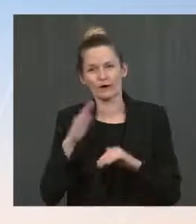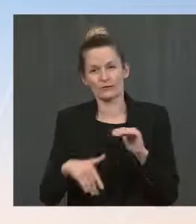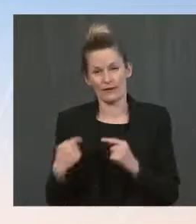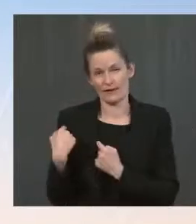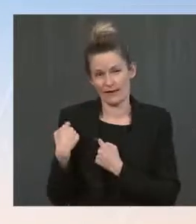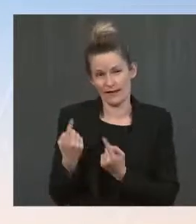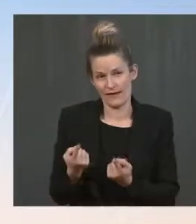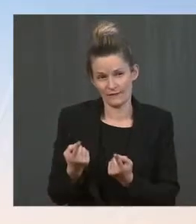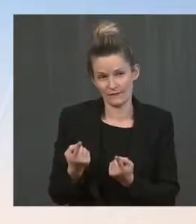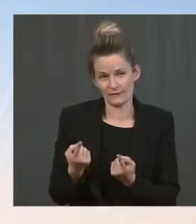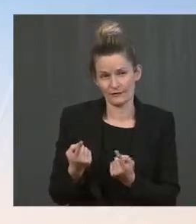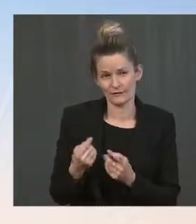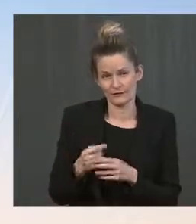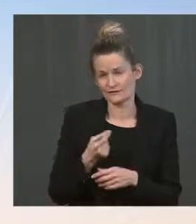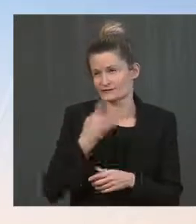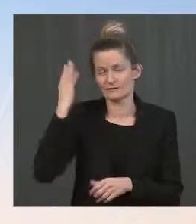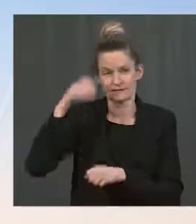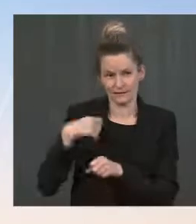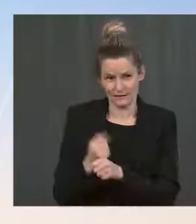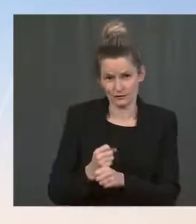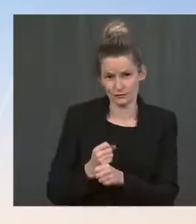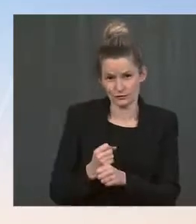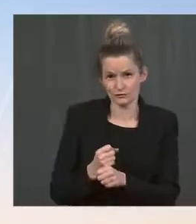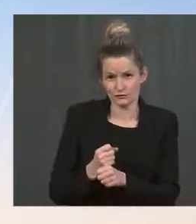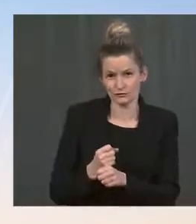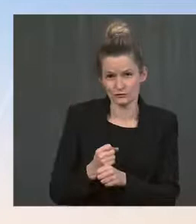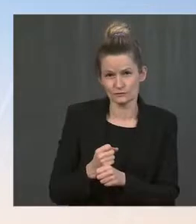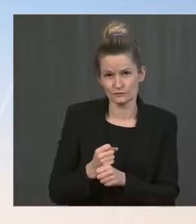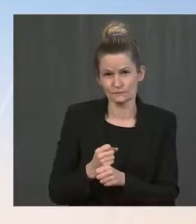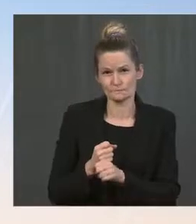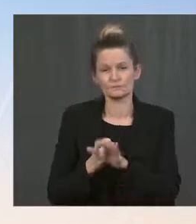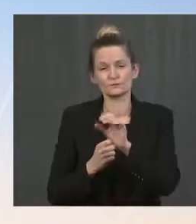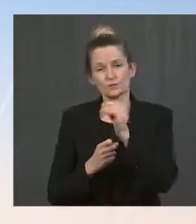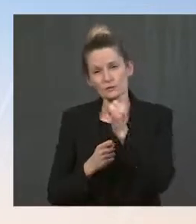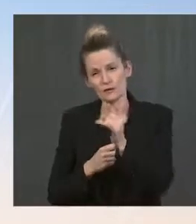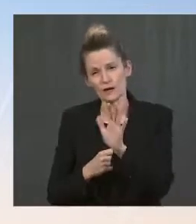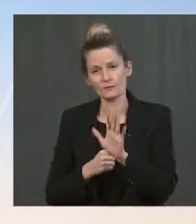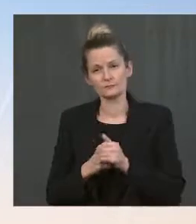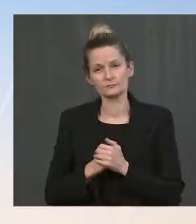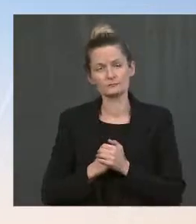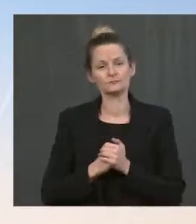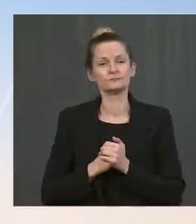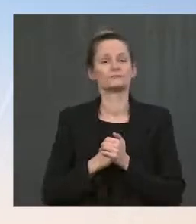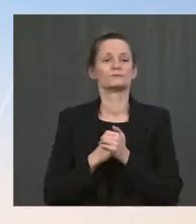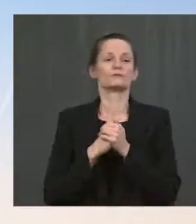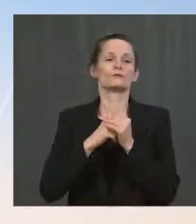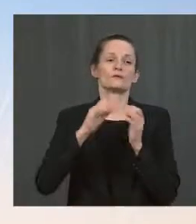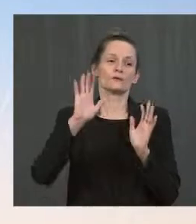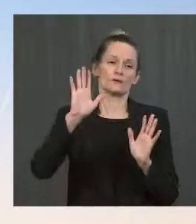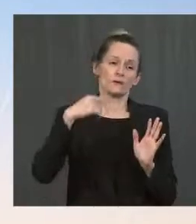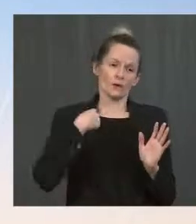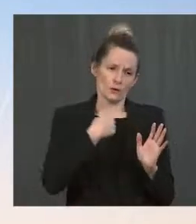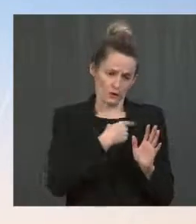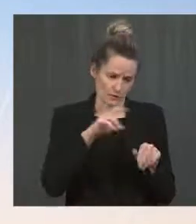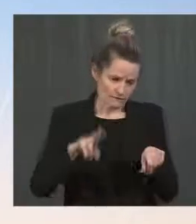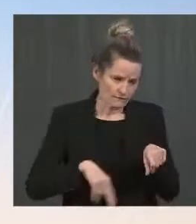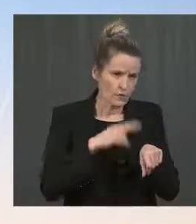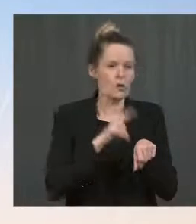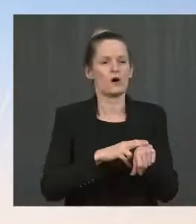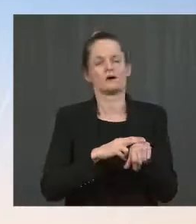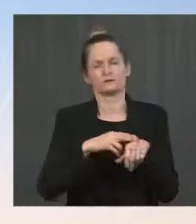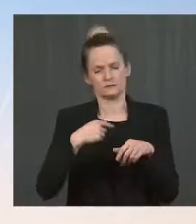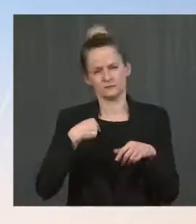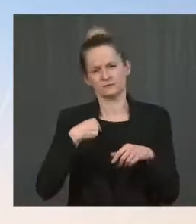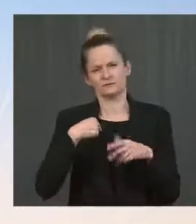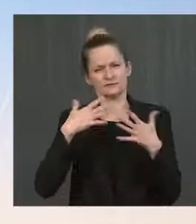Not just historically compared to other recoveries from crises and recessions in the United States, but record globally right